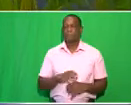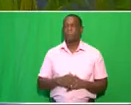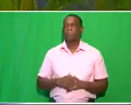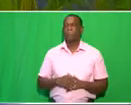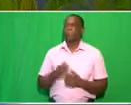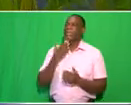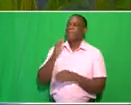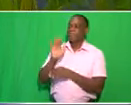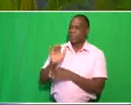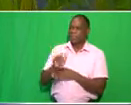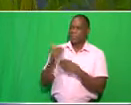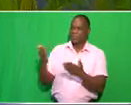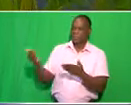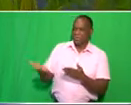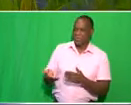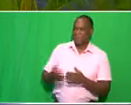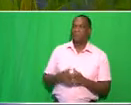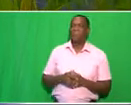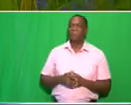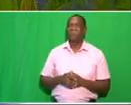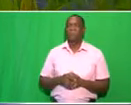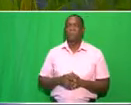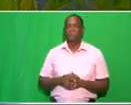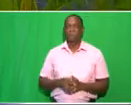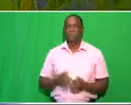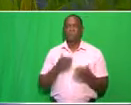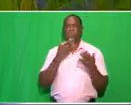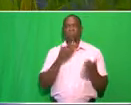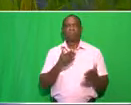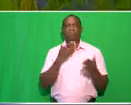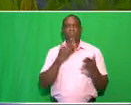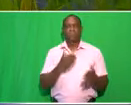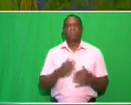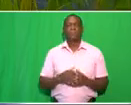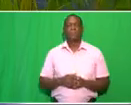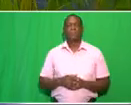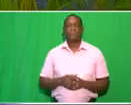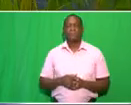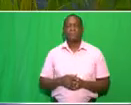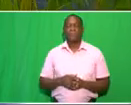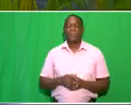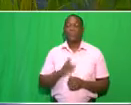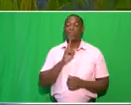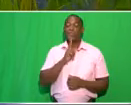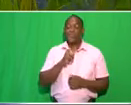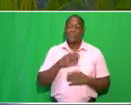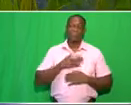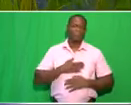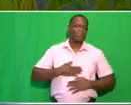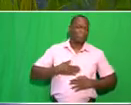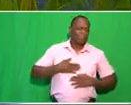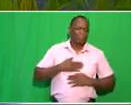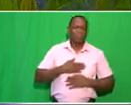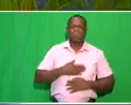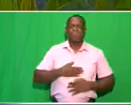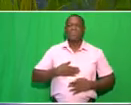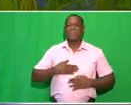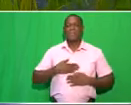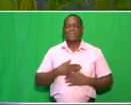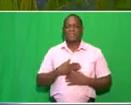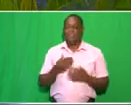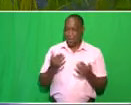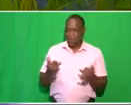and welcome. Thank you so much, Mr. Motley. I'm delighted to have this chance to